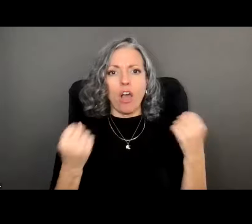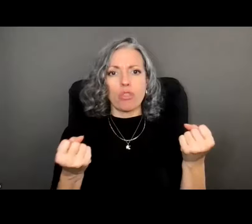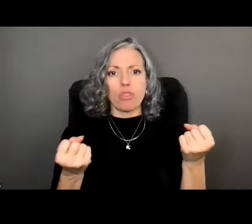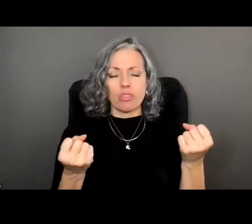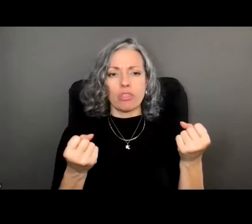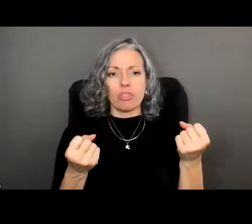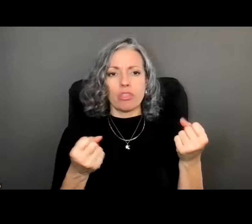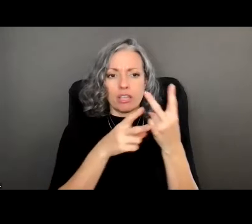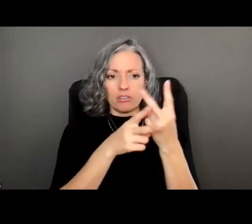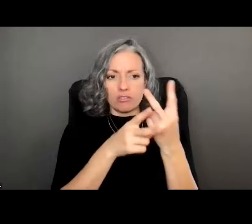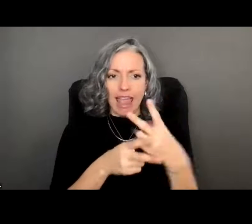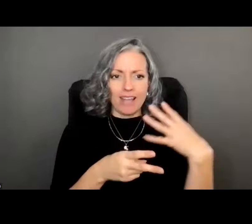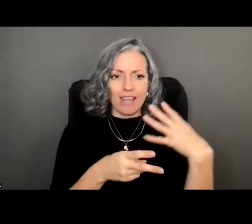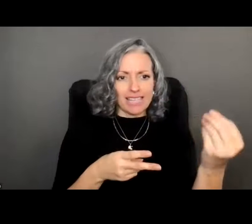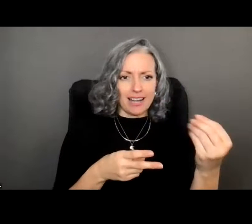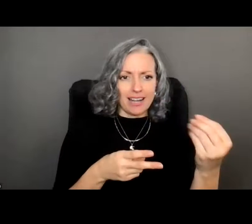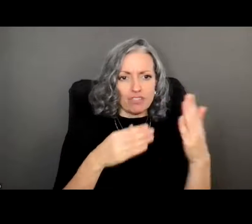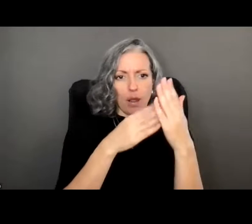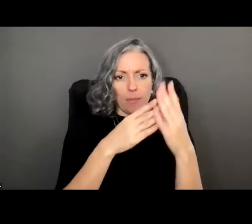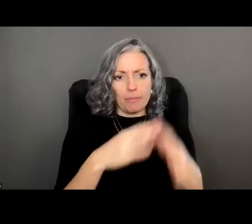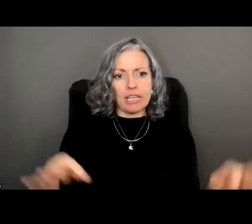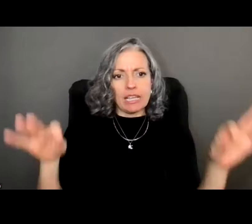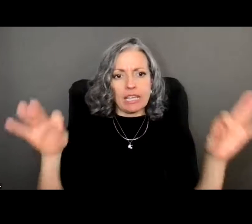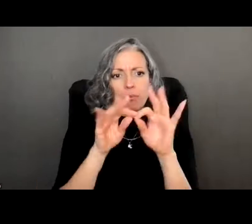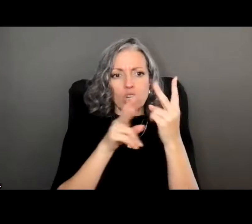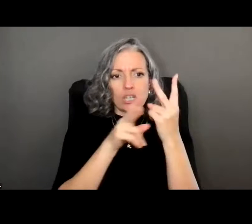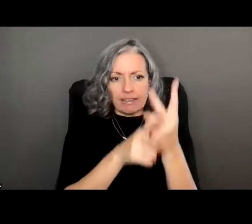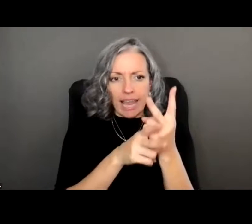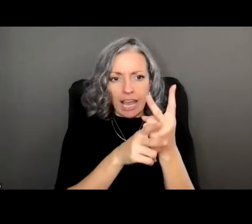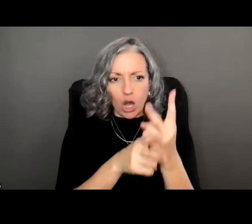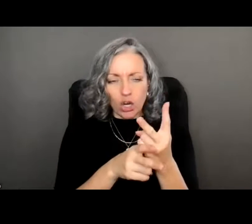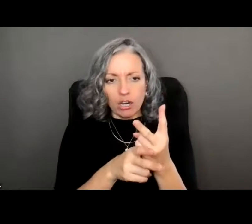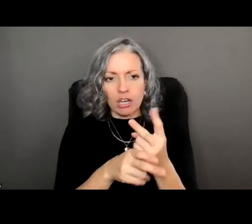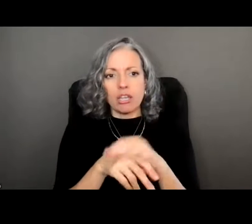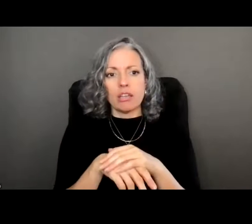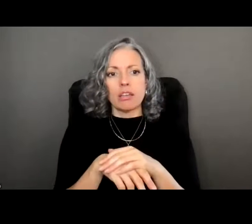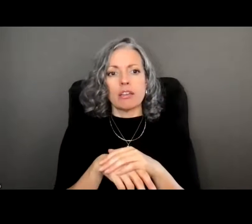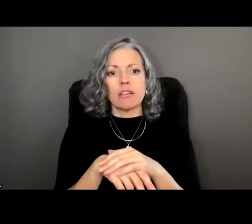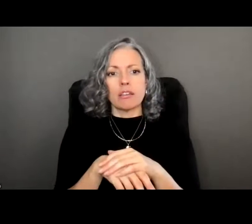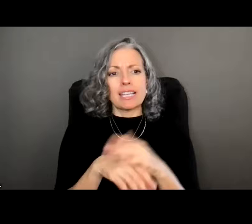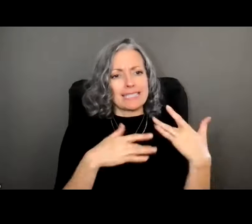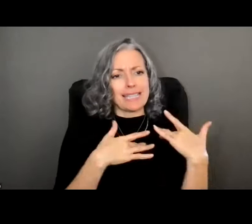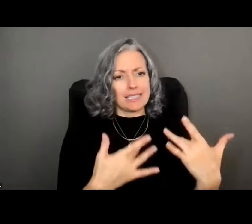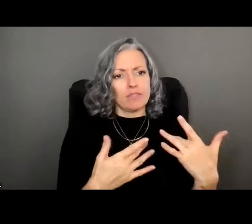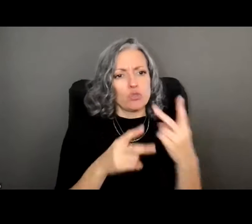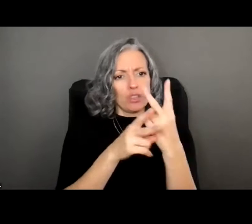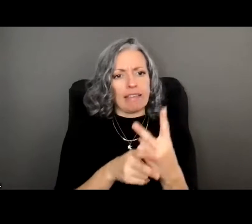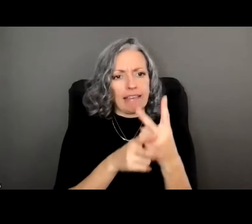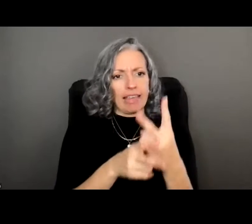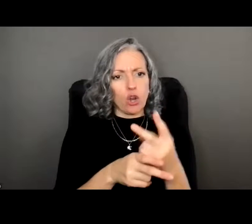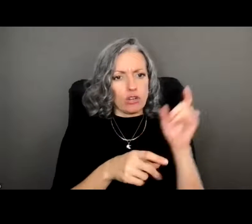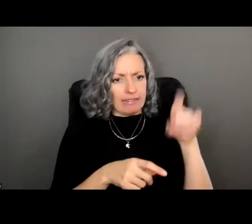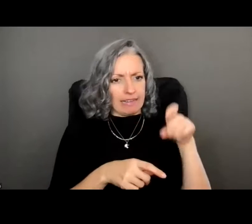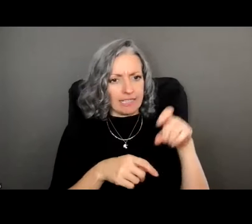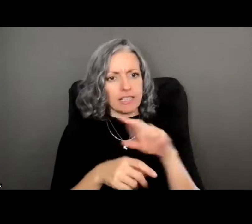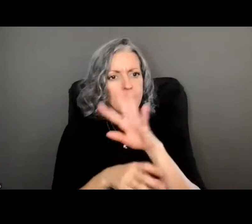care and educated other providers to increase early detection and sensitivity to the care needs. And that is